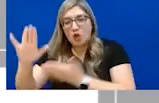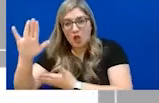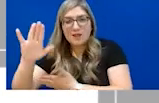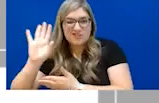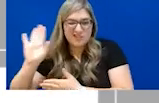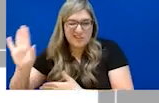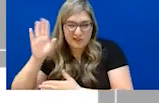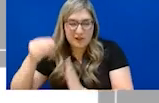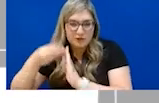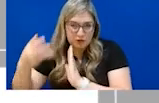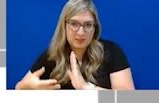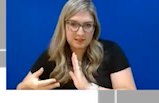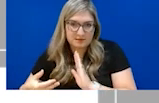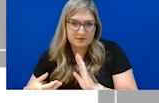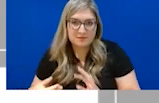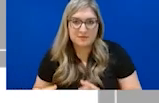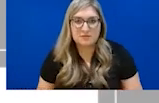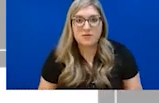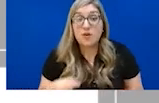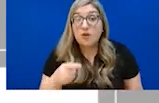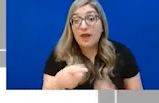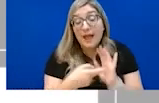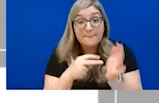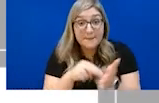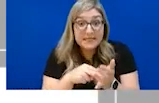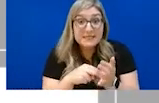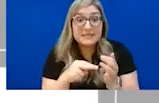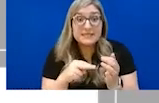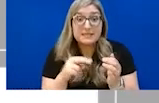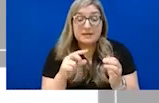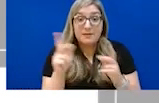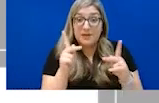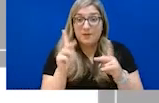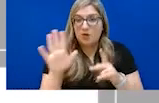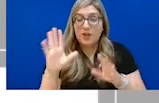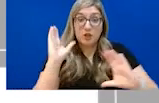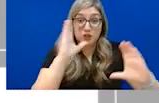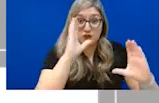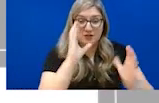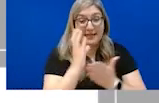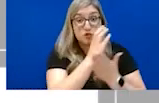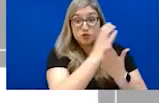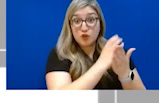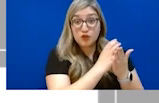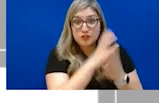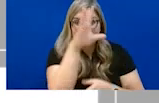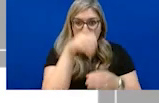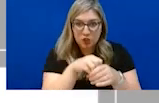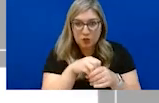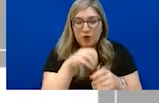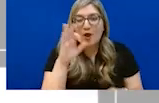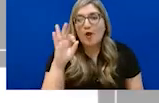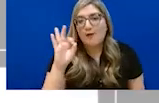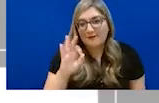included Fresno City. I think that's a pretty high number. We haven't advertised it. We need to develop a